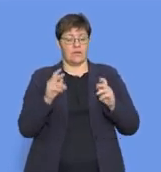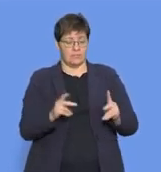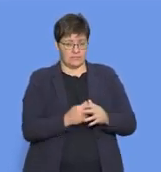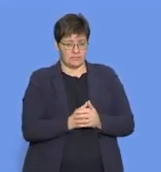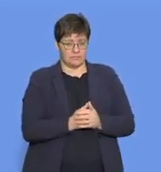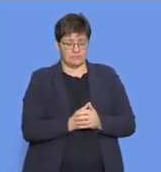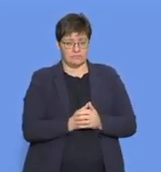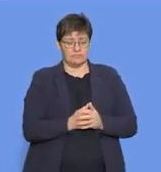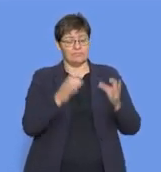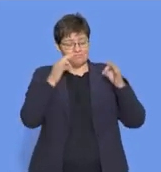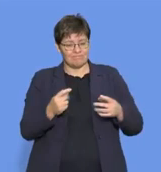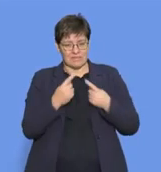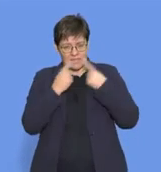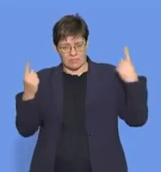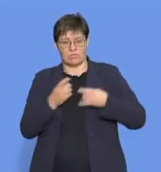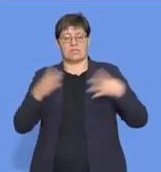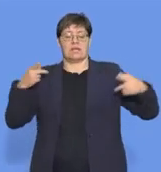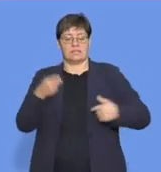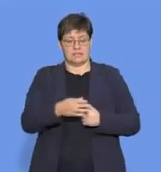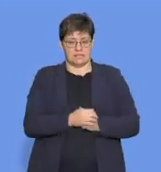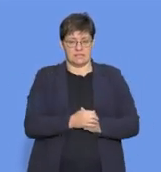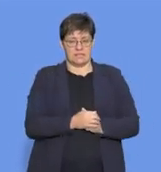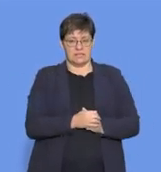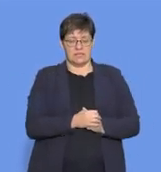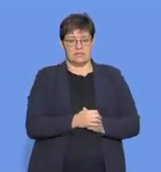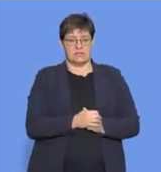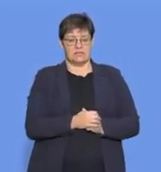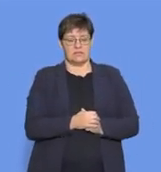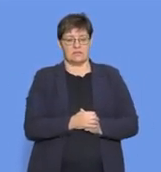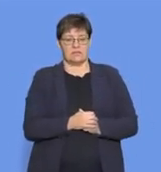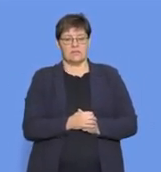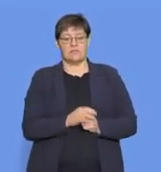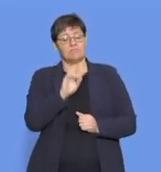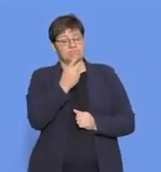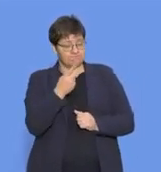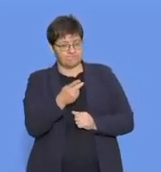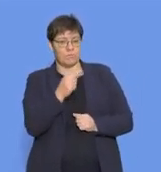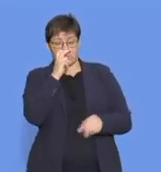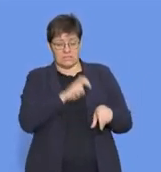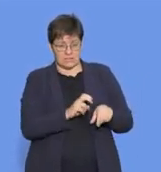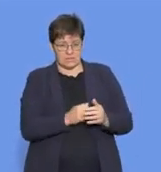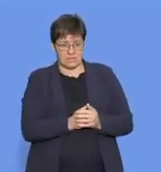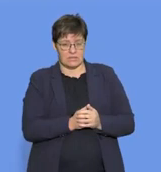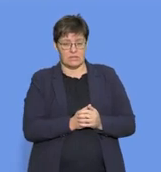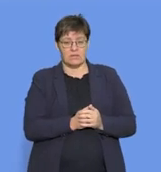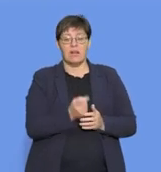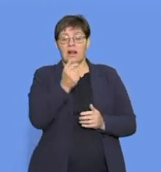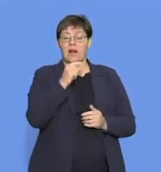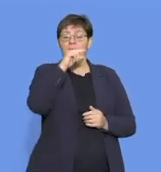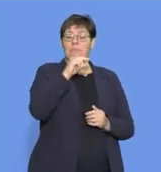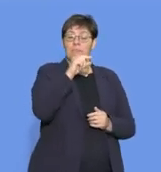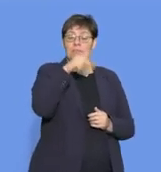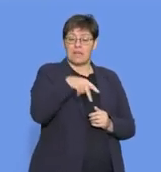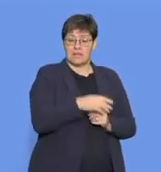Okay, so we decided that that's the statement that we're going to start off with. Now we're going to substitute whatever we needed to. So remember, our